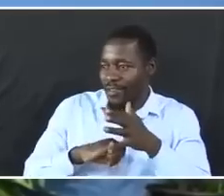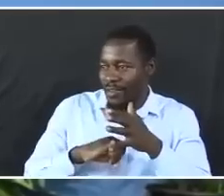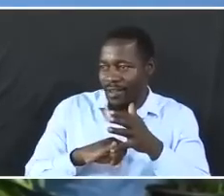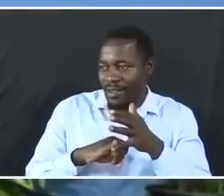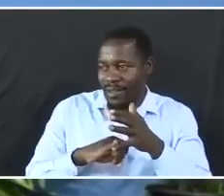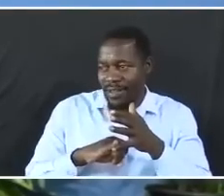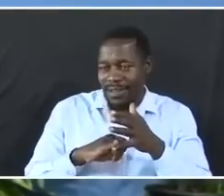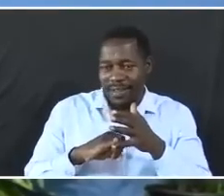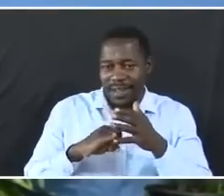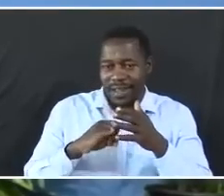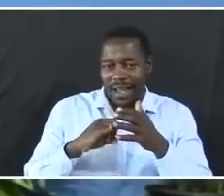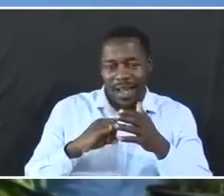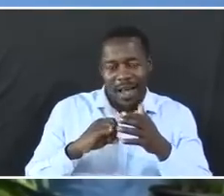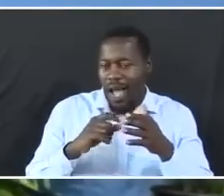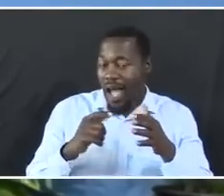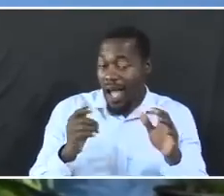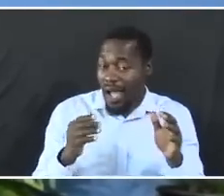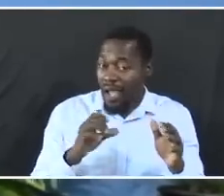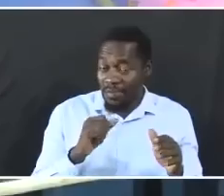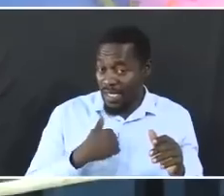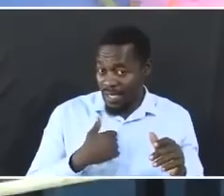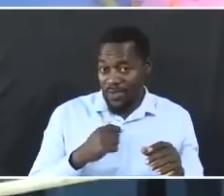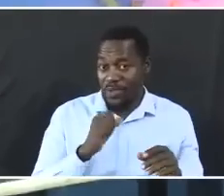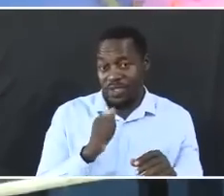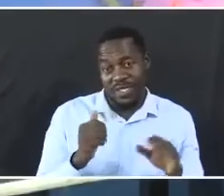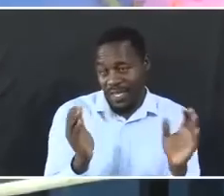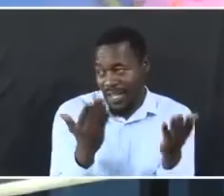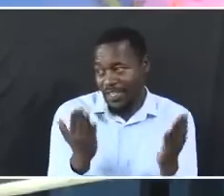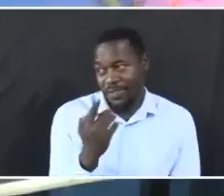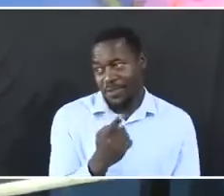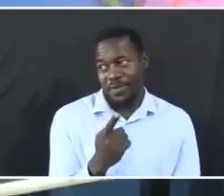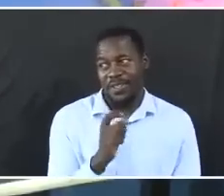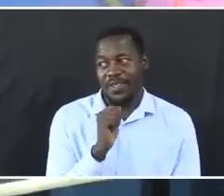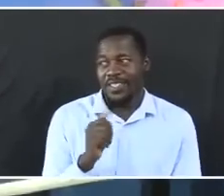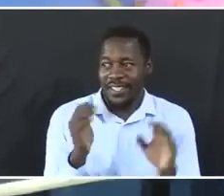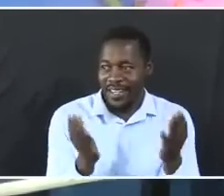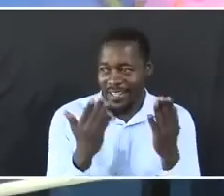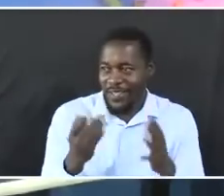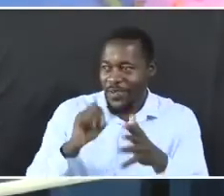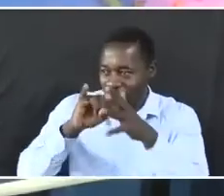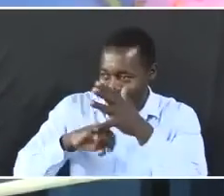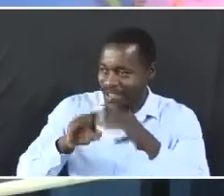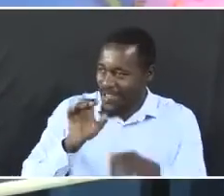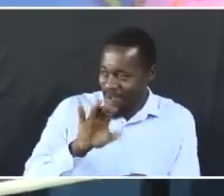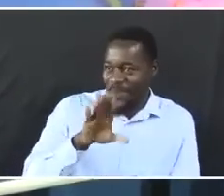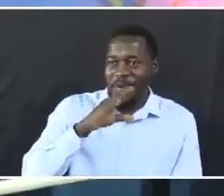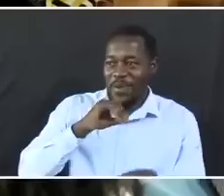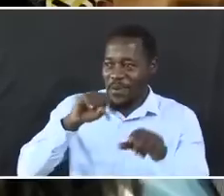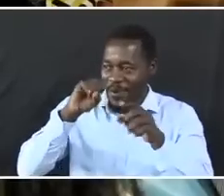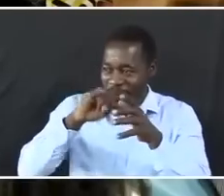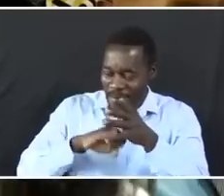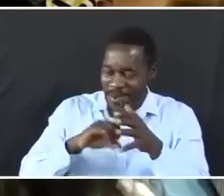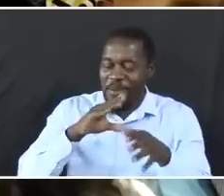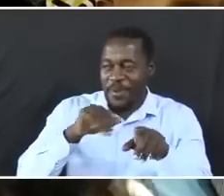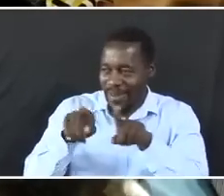have you checked out here? It means you are hitting at her even before your brother died. You've